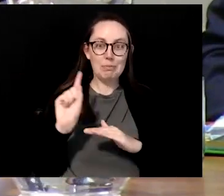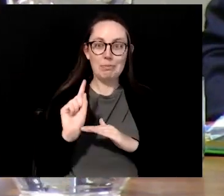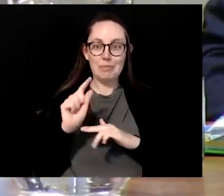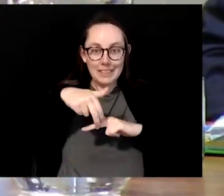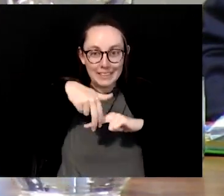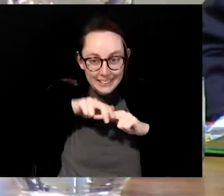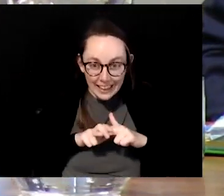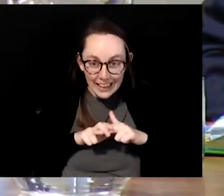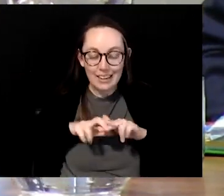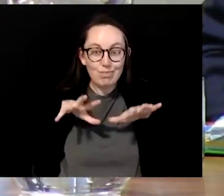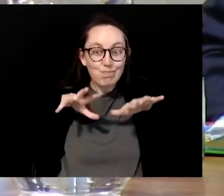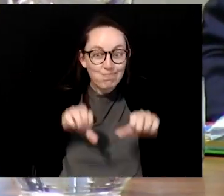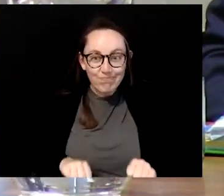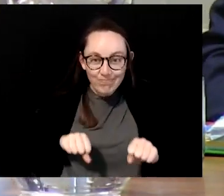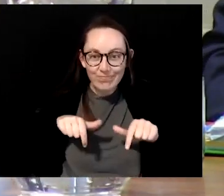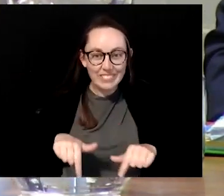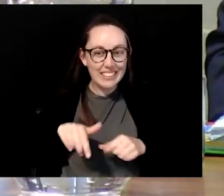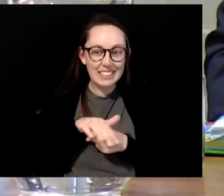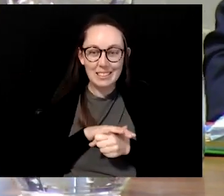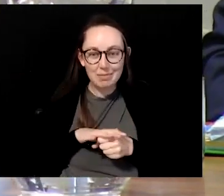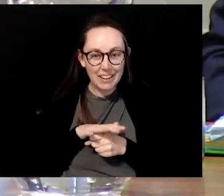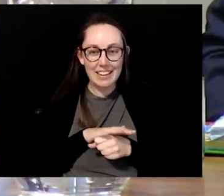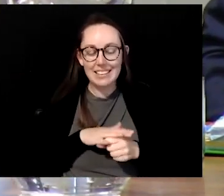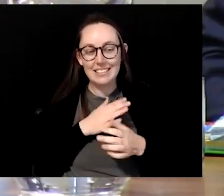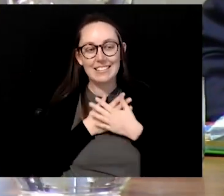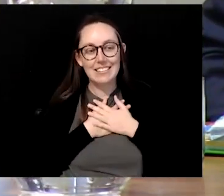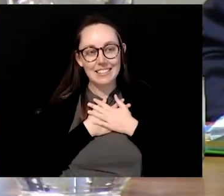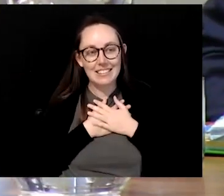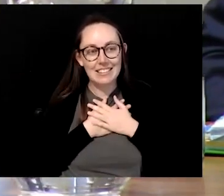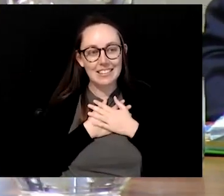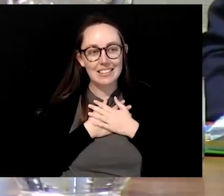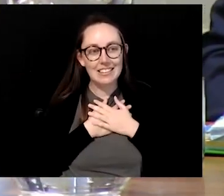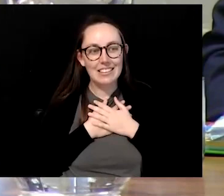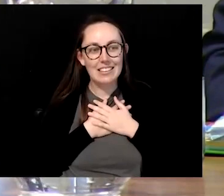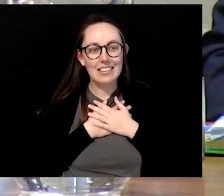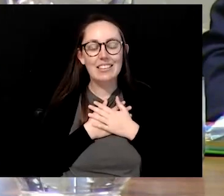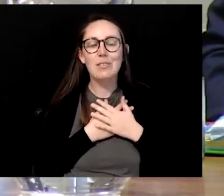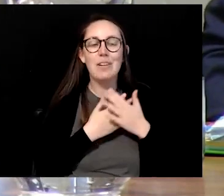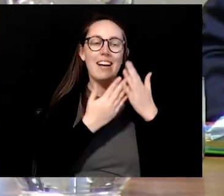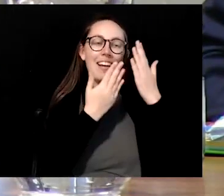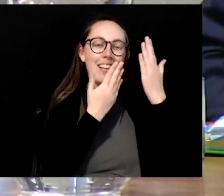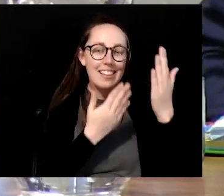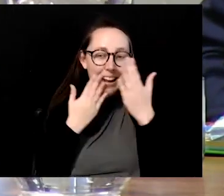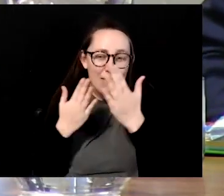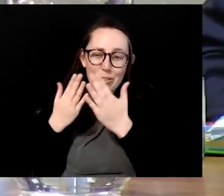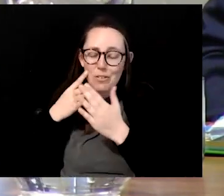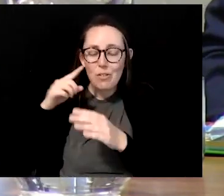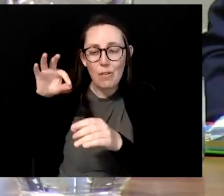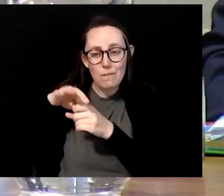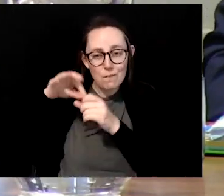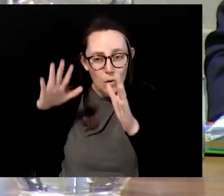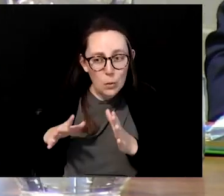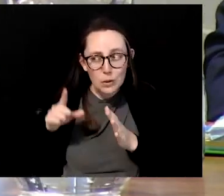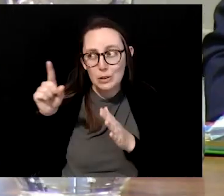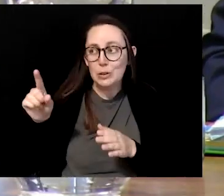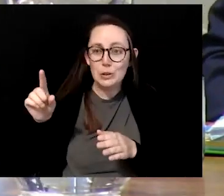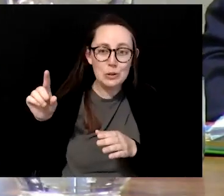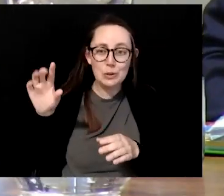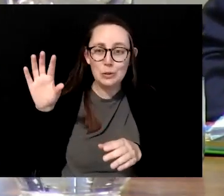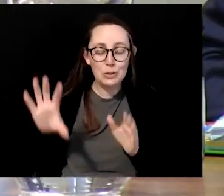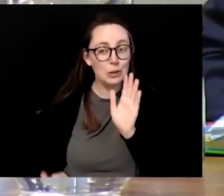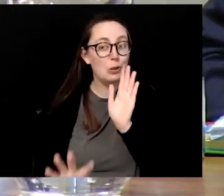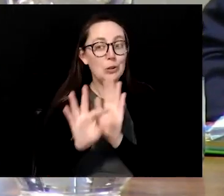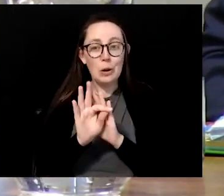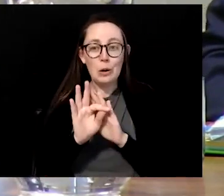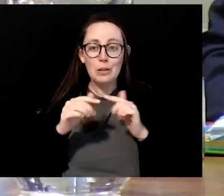space um I'm really grateful for the voters that put me here for two years and